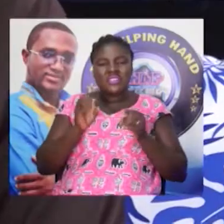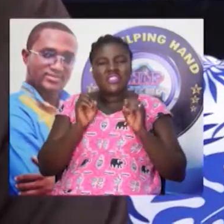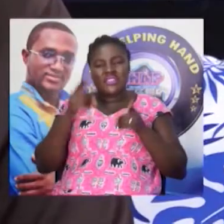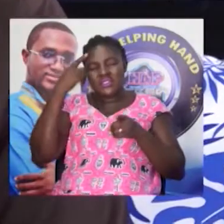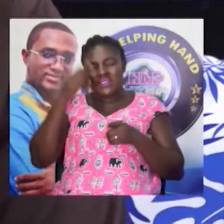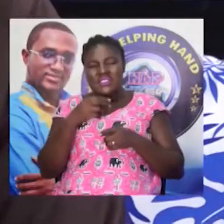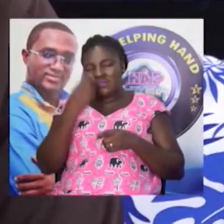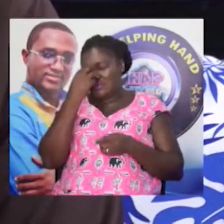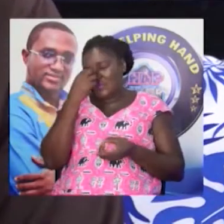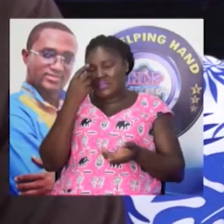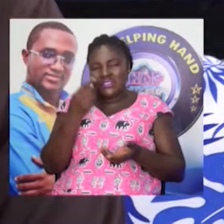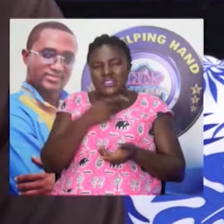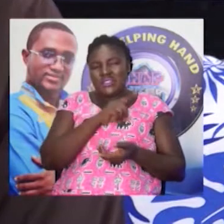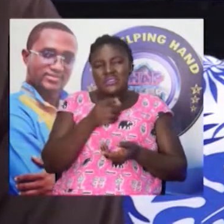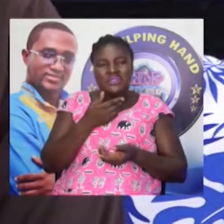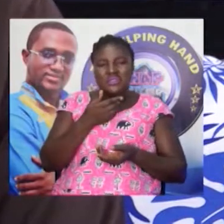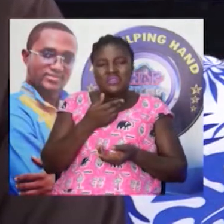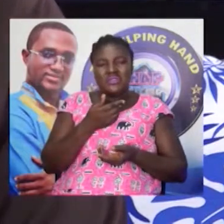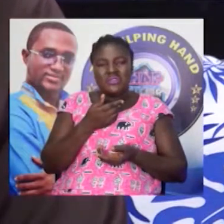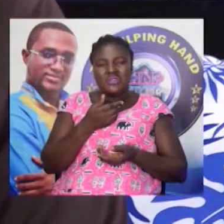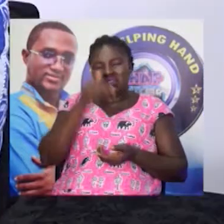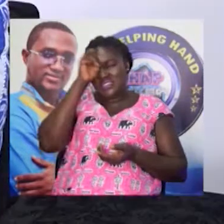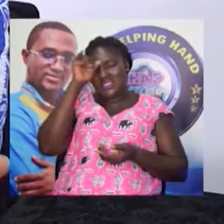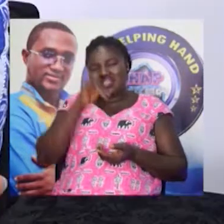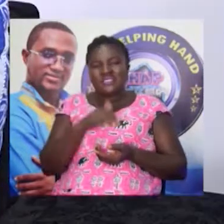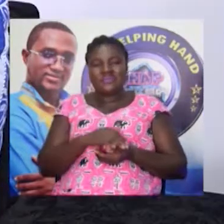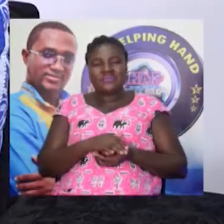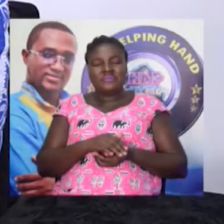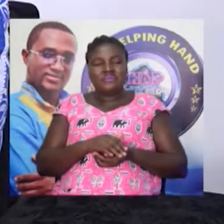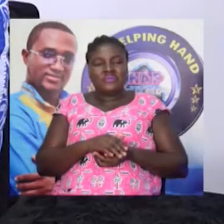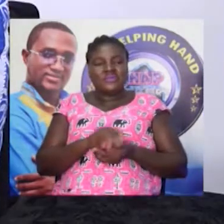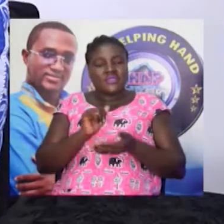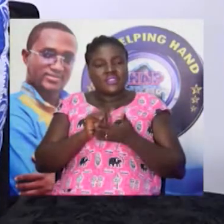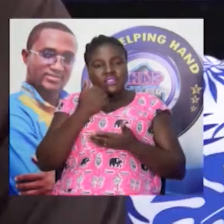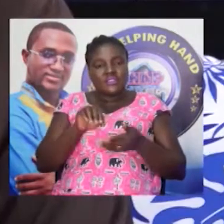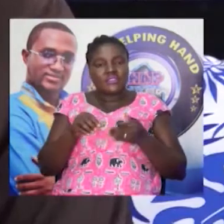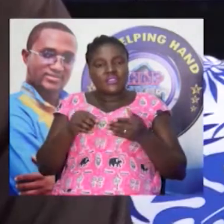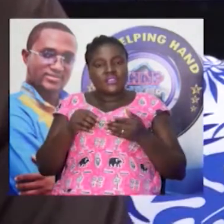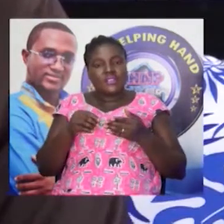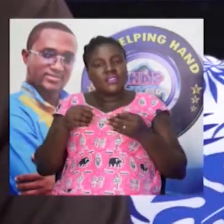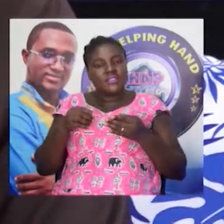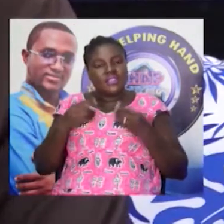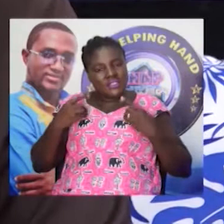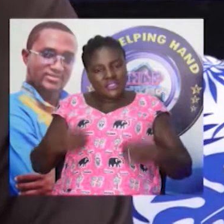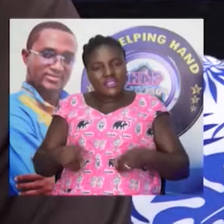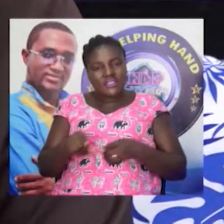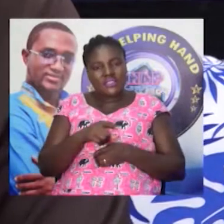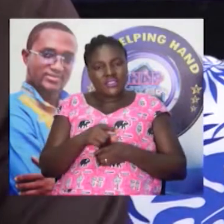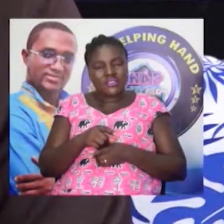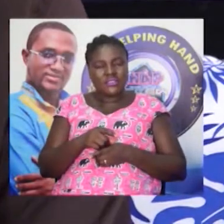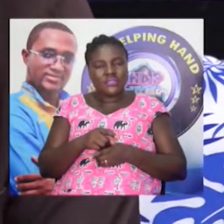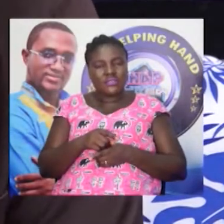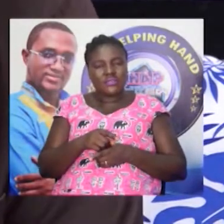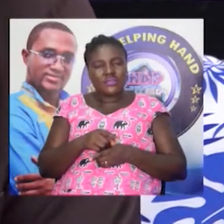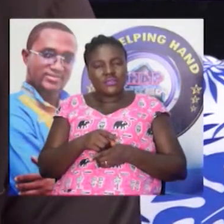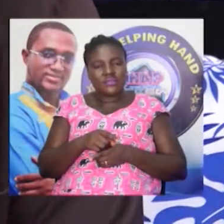means that you don't know anything. Exactly. Where are you? Discouraged. You are in Winneba. When people are in Legon and Cape, because you are even in Winneba. And even